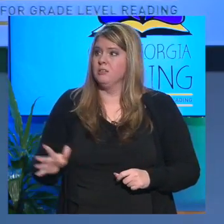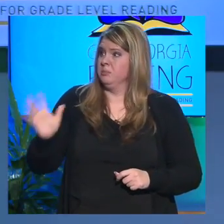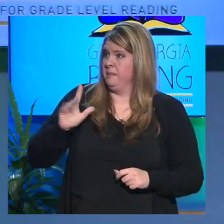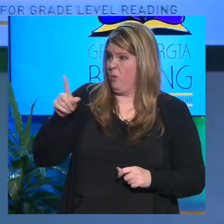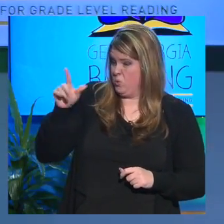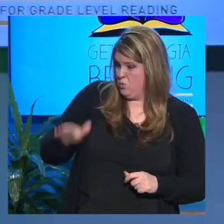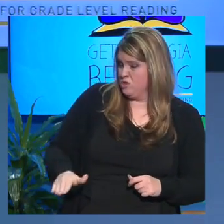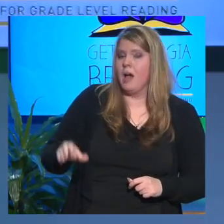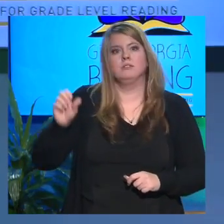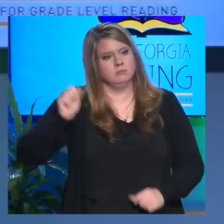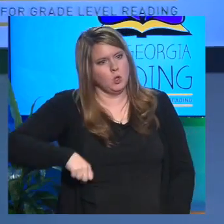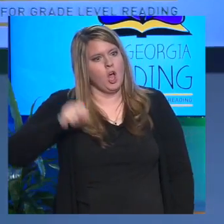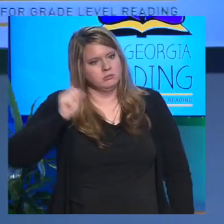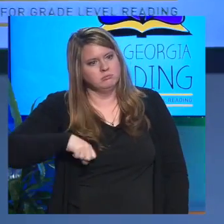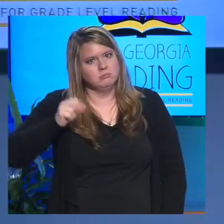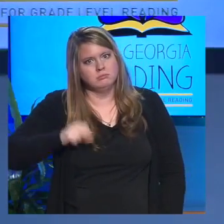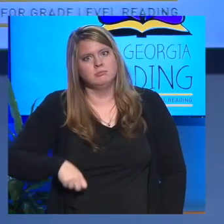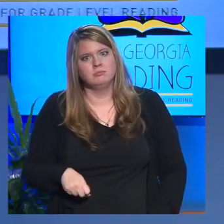Yes.